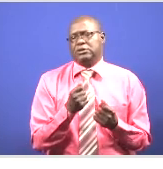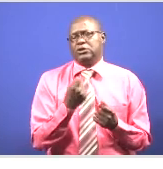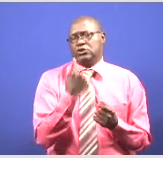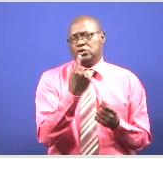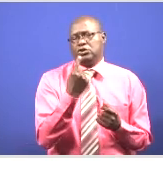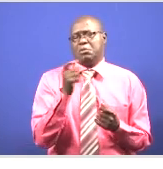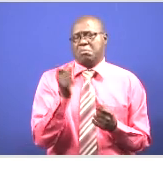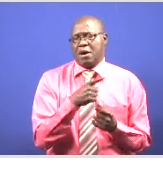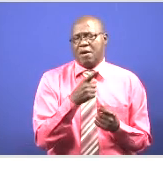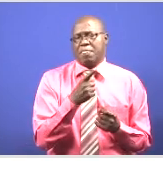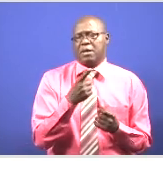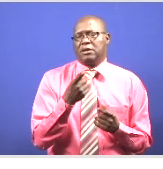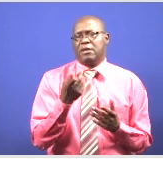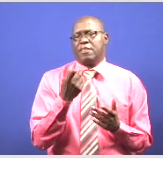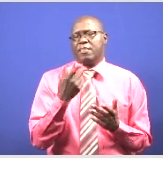they look at your